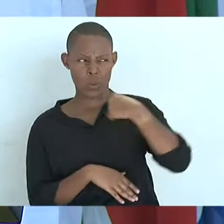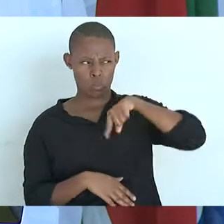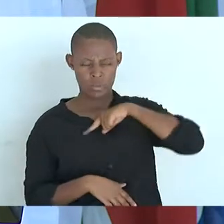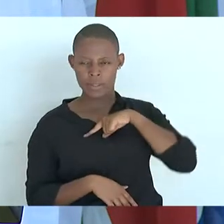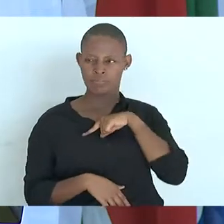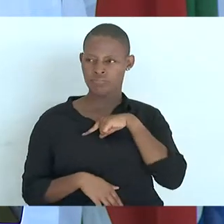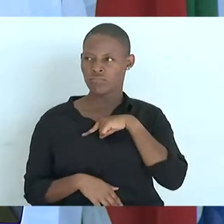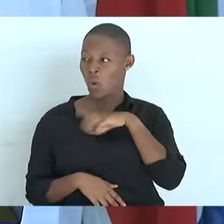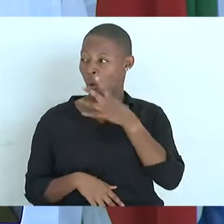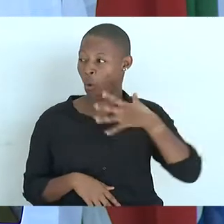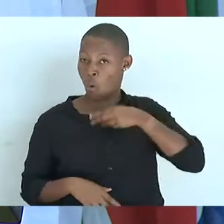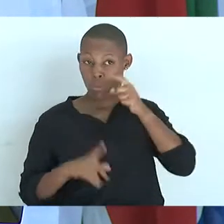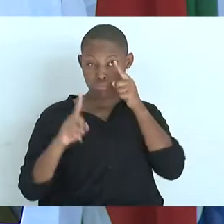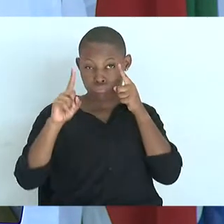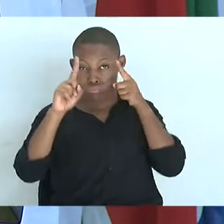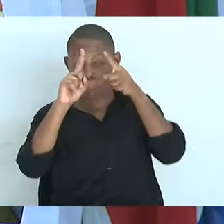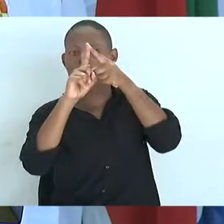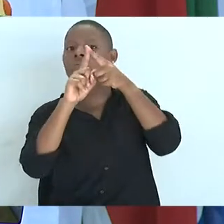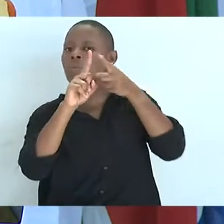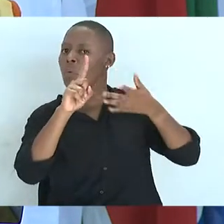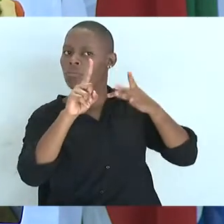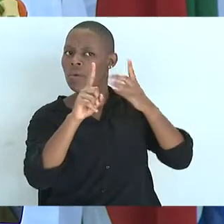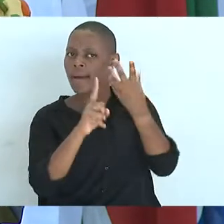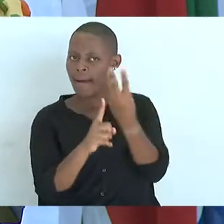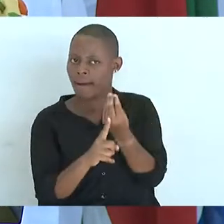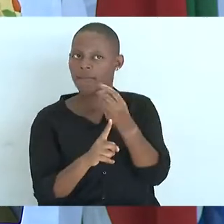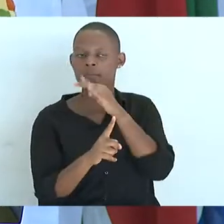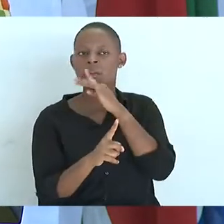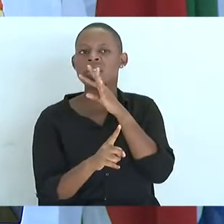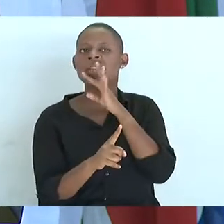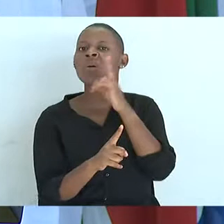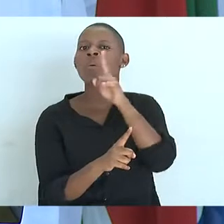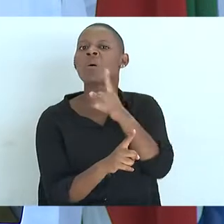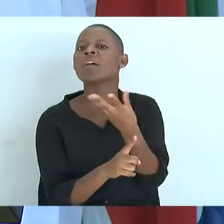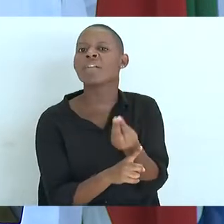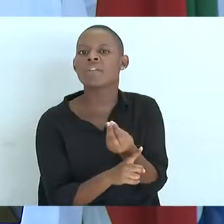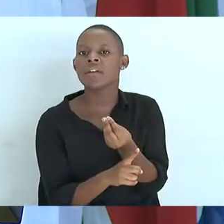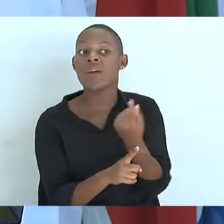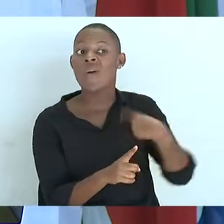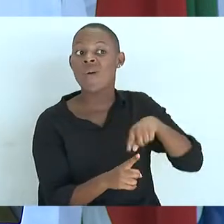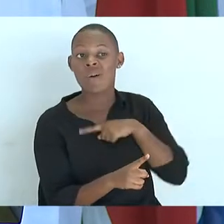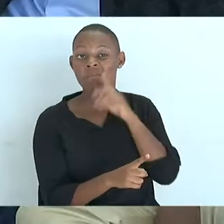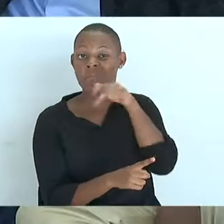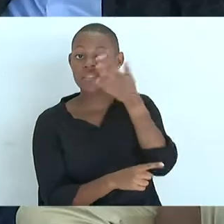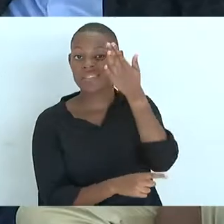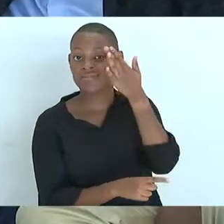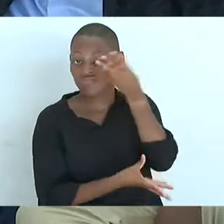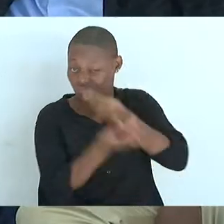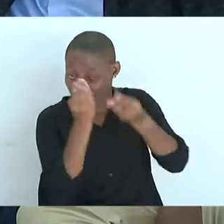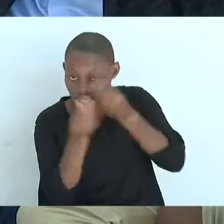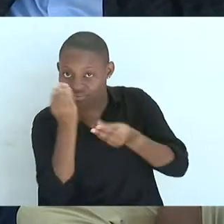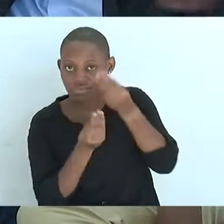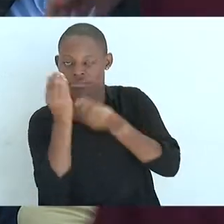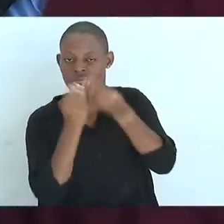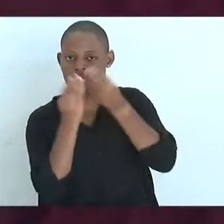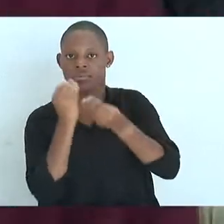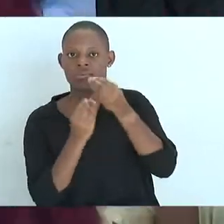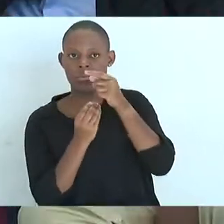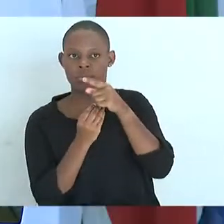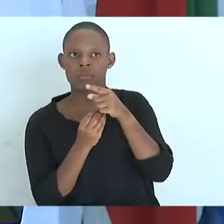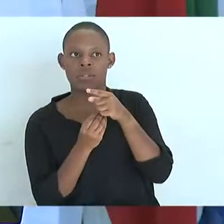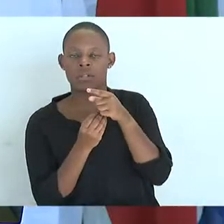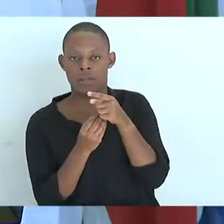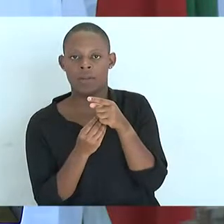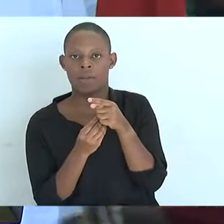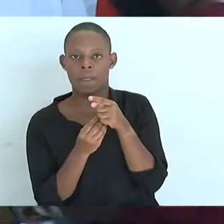that siyafokasa ekutheni siyafunda kakhulu. As much as